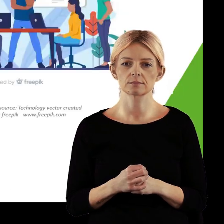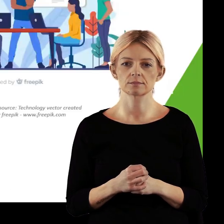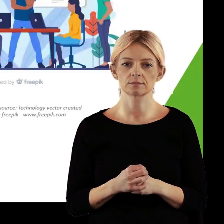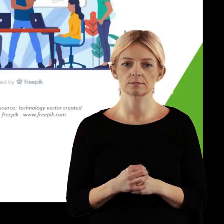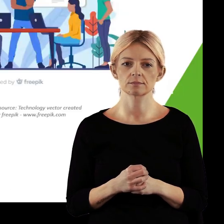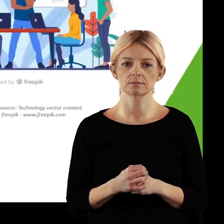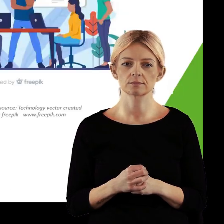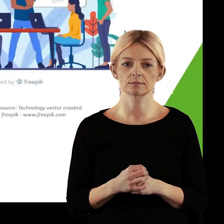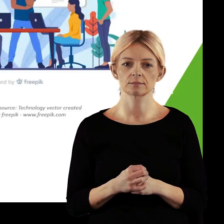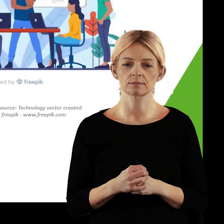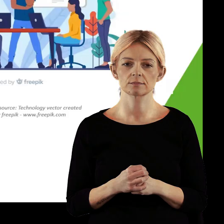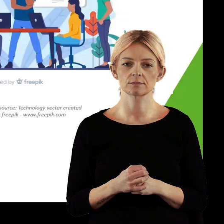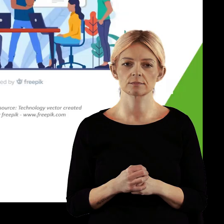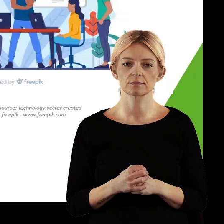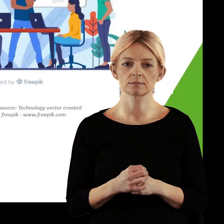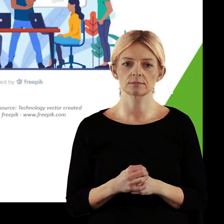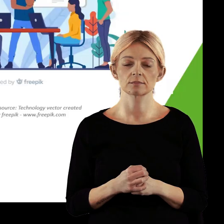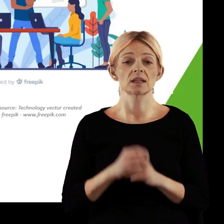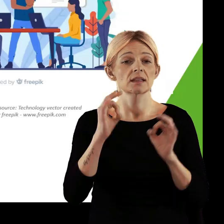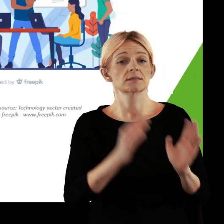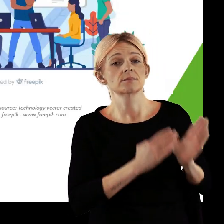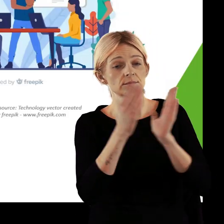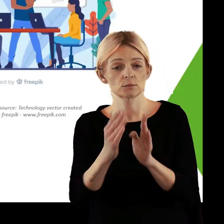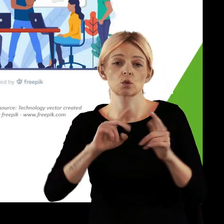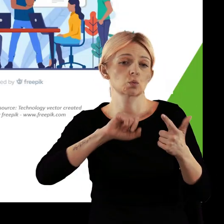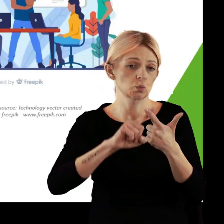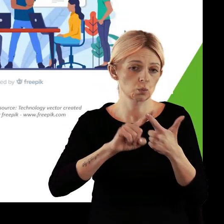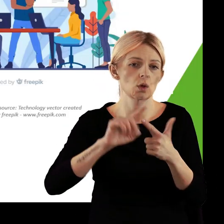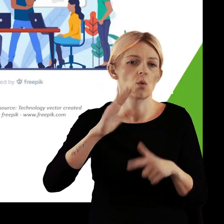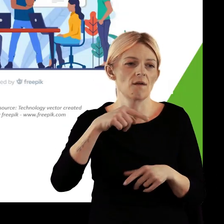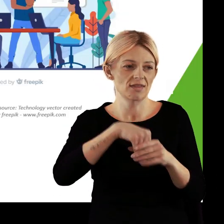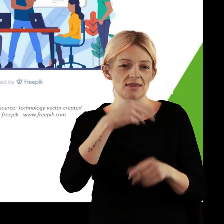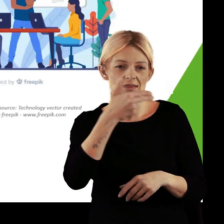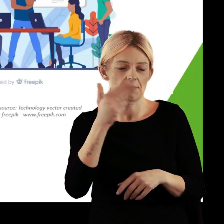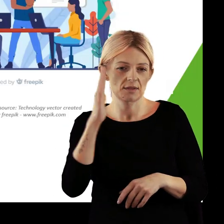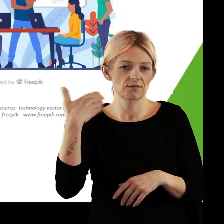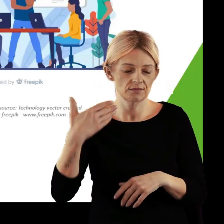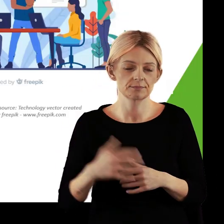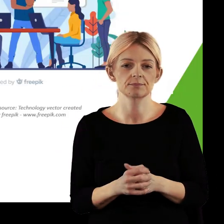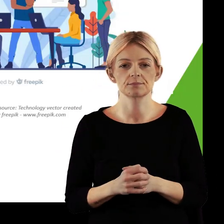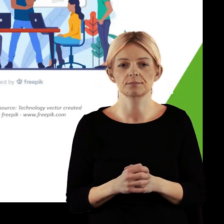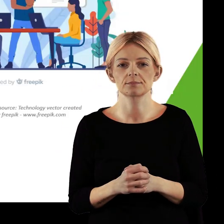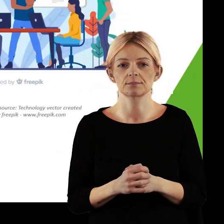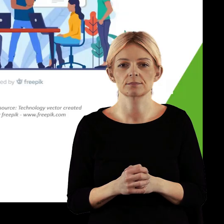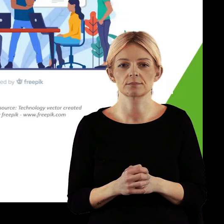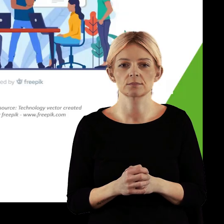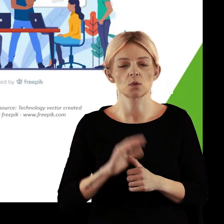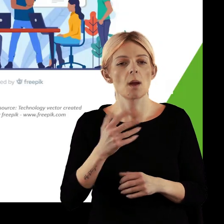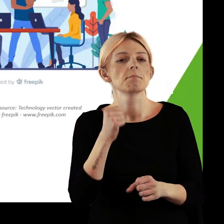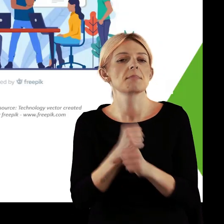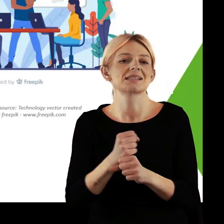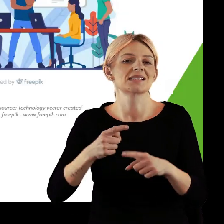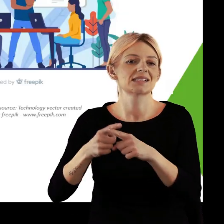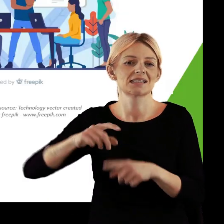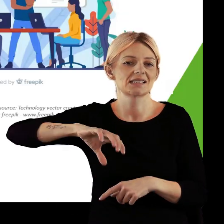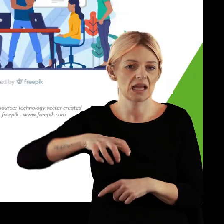Now let's move on to the second skill discussed in this topic, which is teamwork. First, let's explain